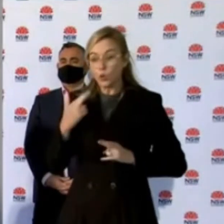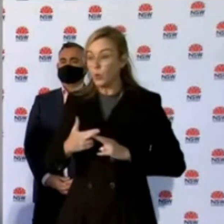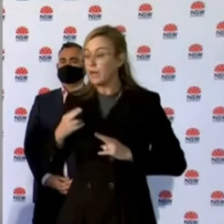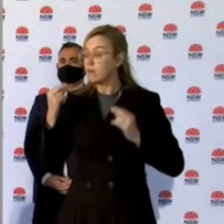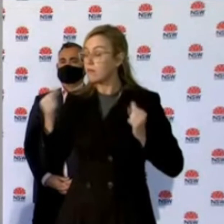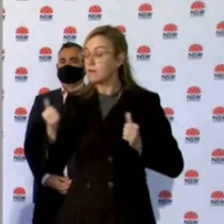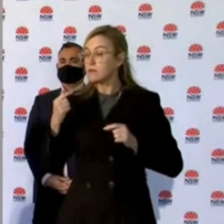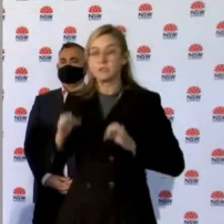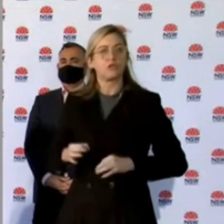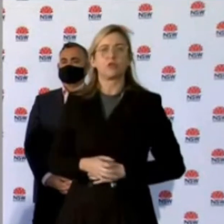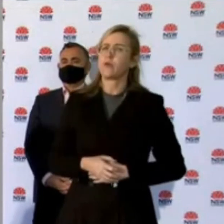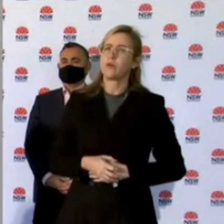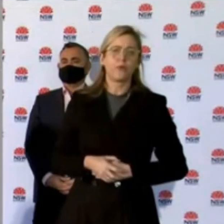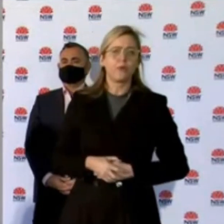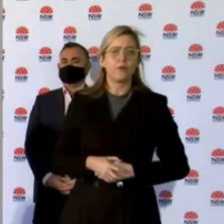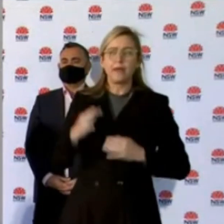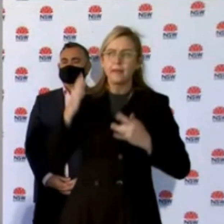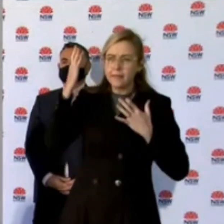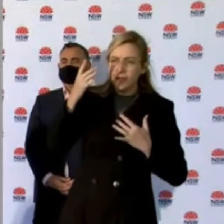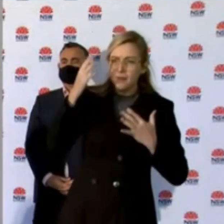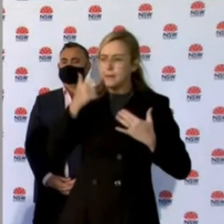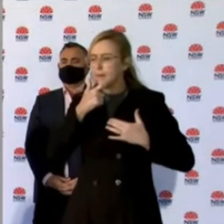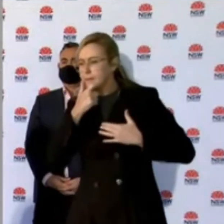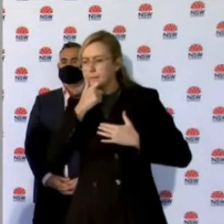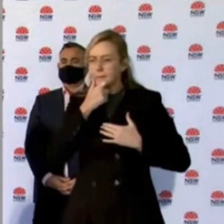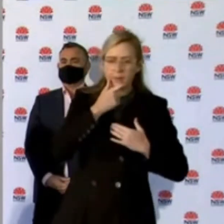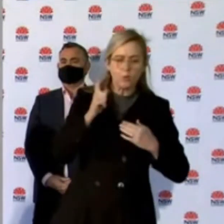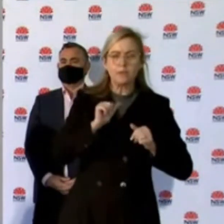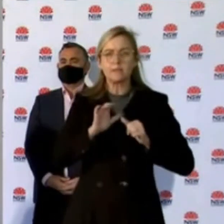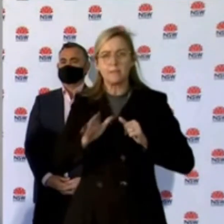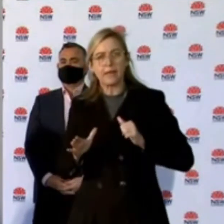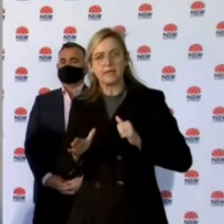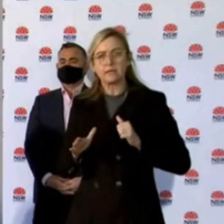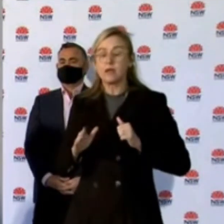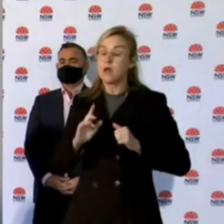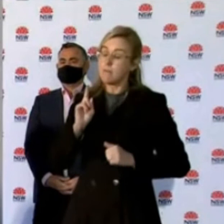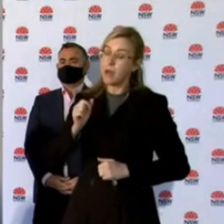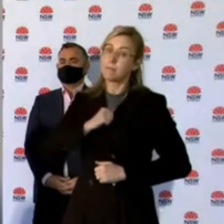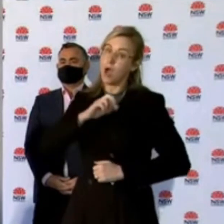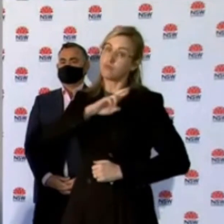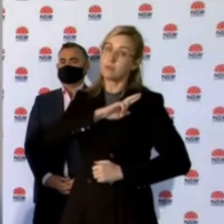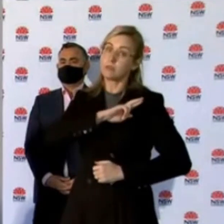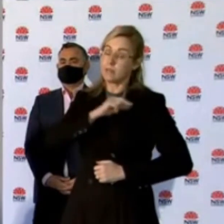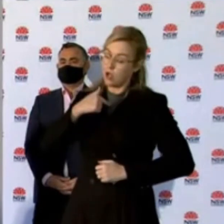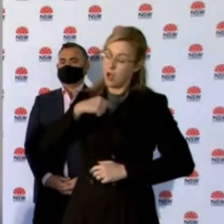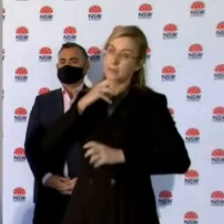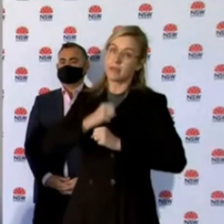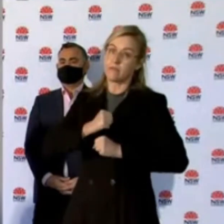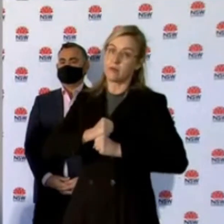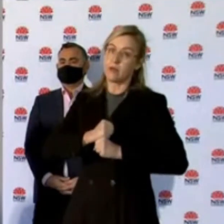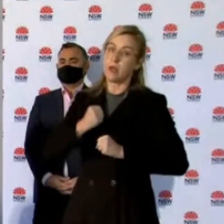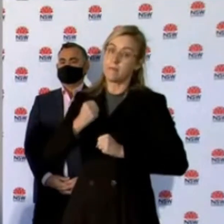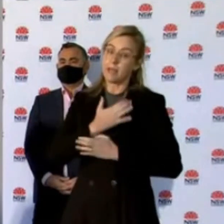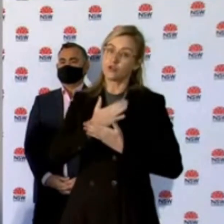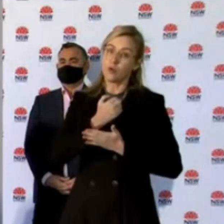affect millions of people. But my job and the job of our government is to keep people safe, to reduce